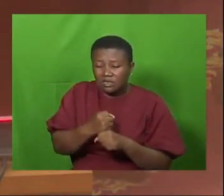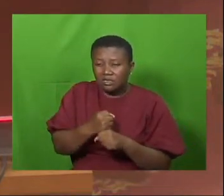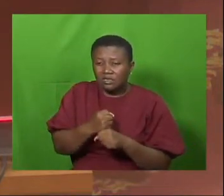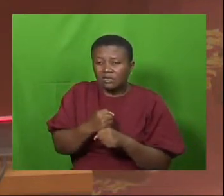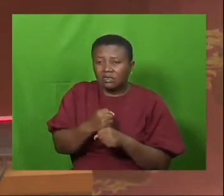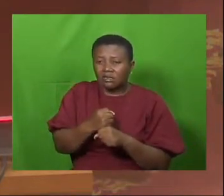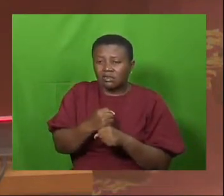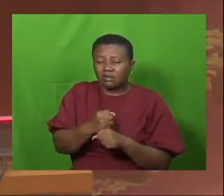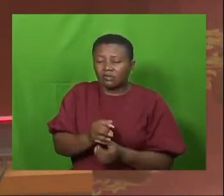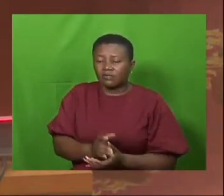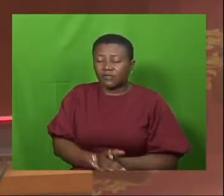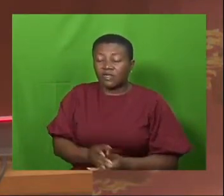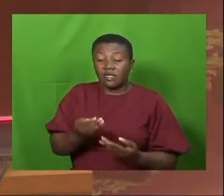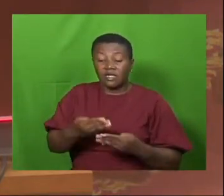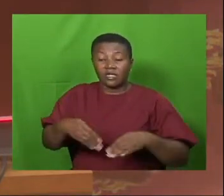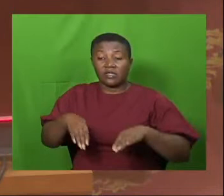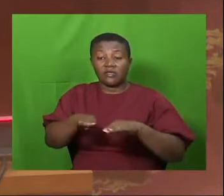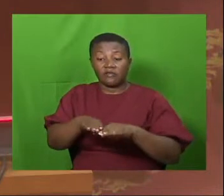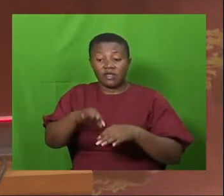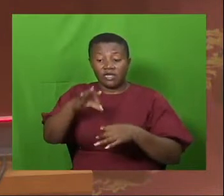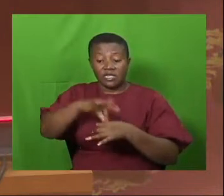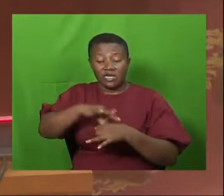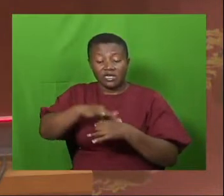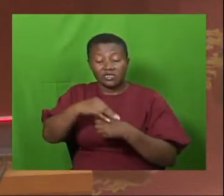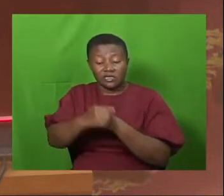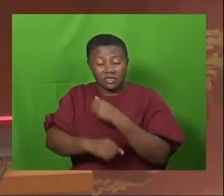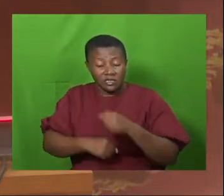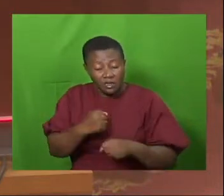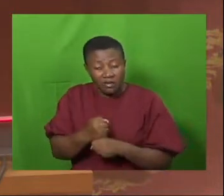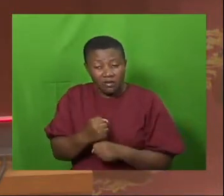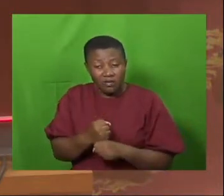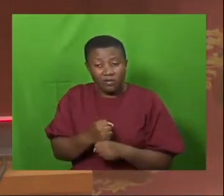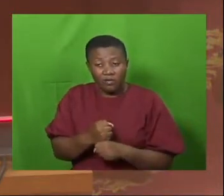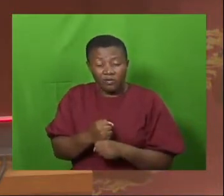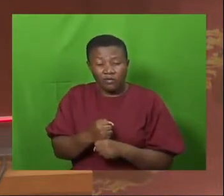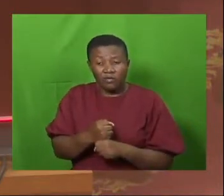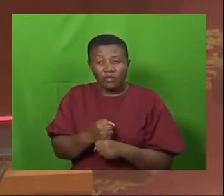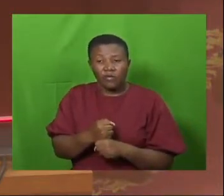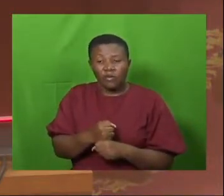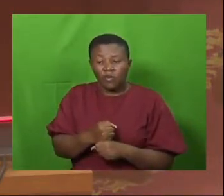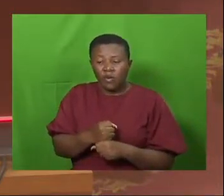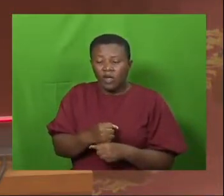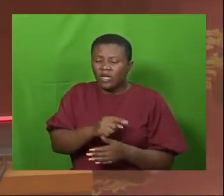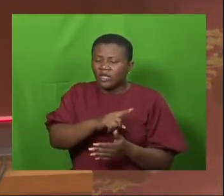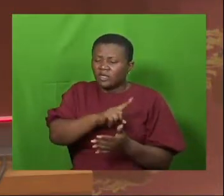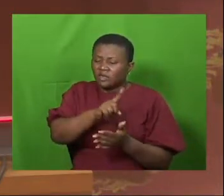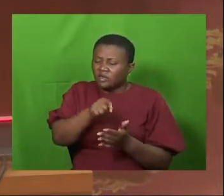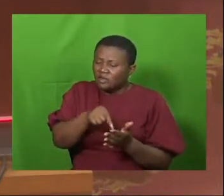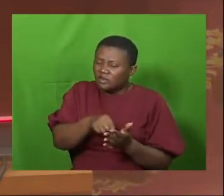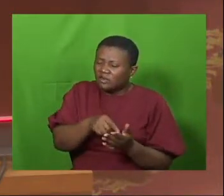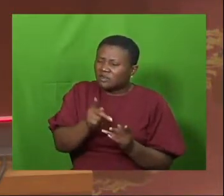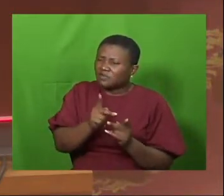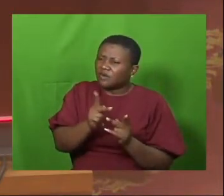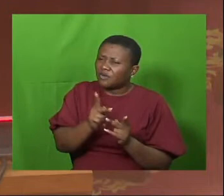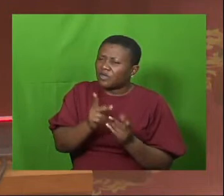an election year. Mr. Speaker, these are unimpeachable facts.